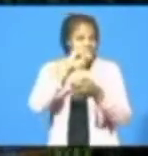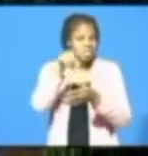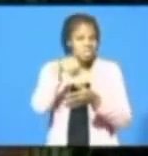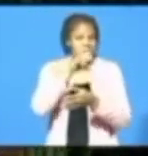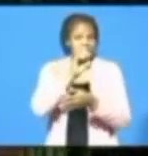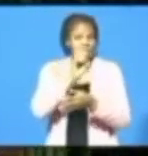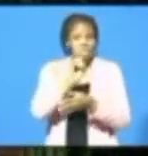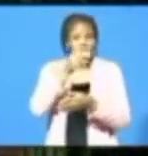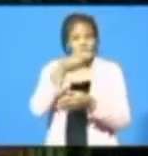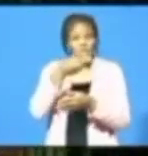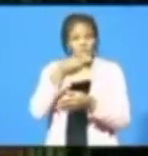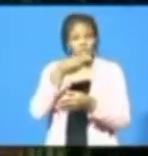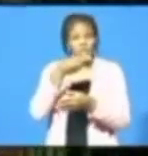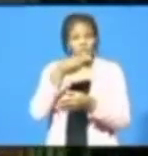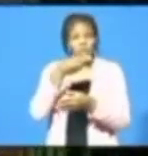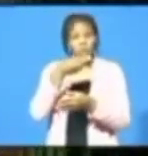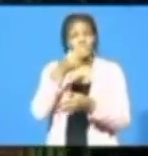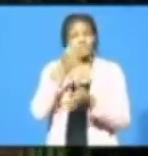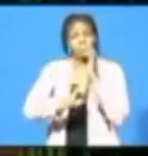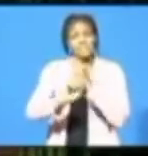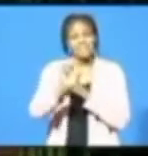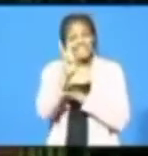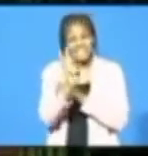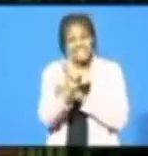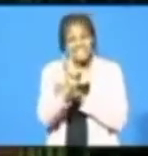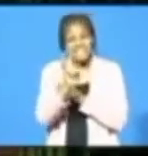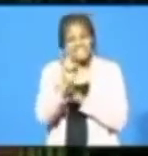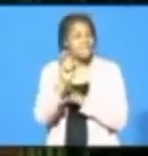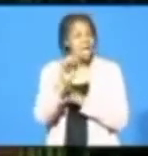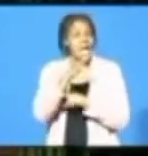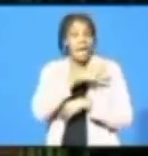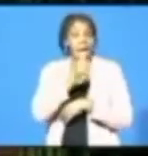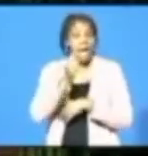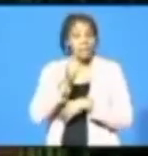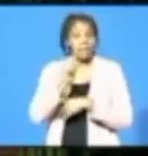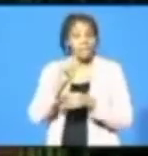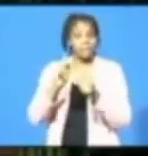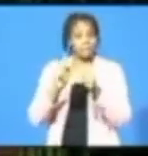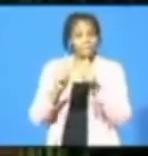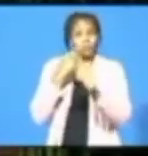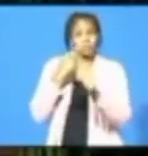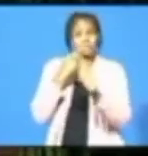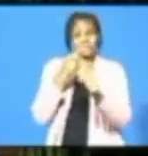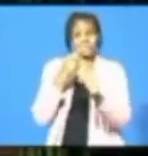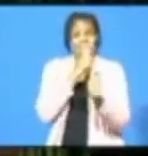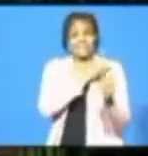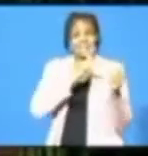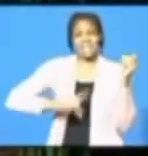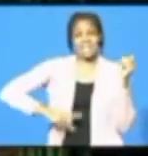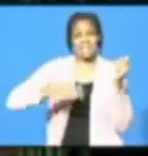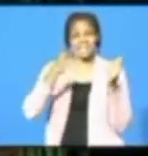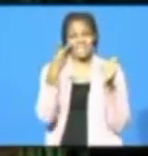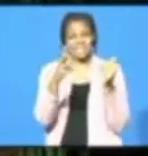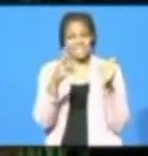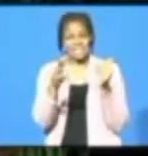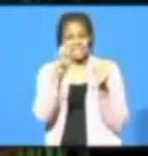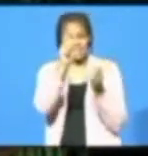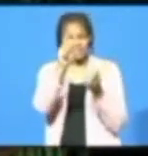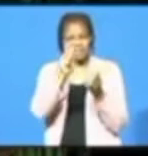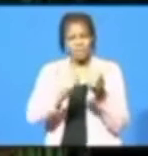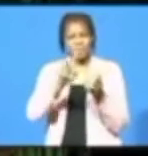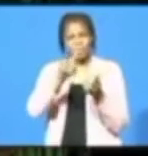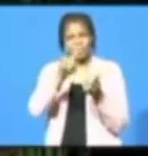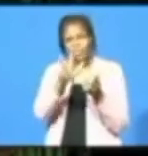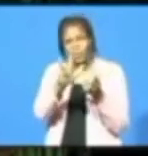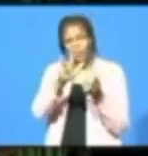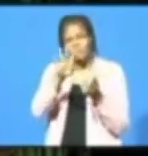verse 26 and 1 Kings 16 and verse 34, you see